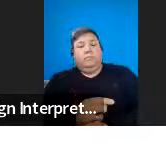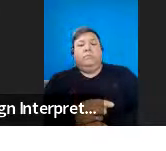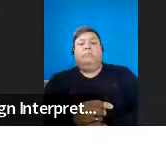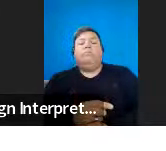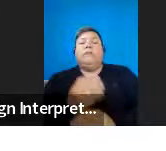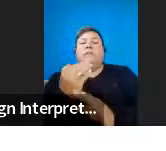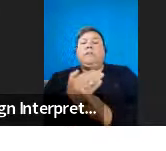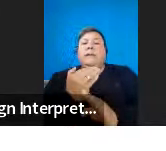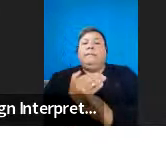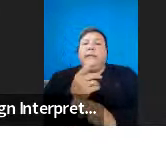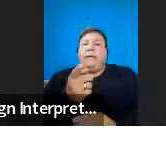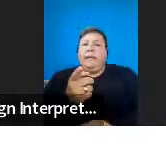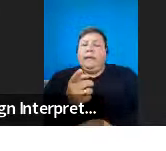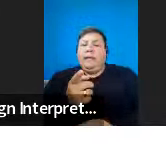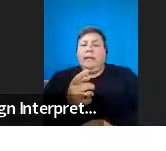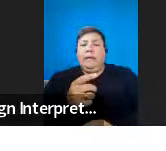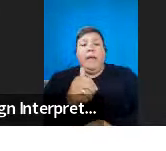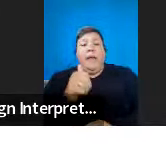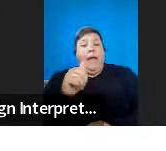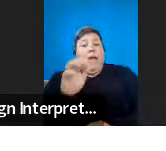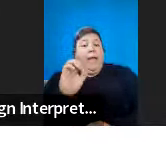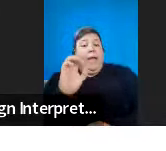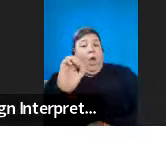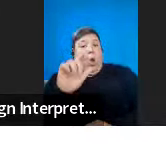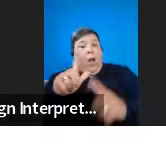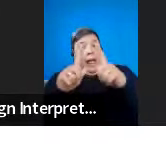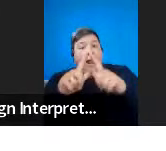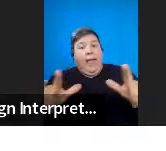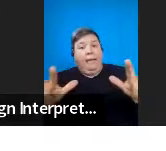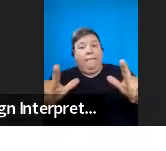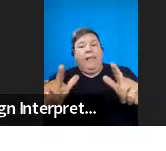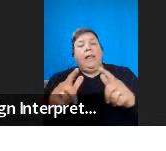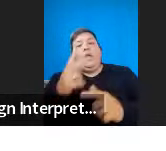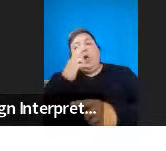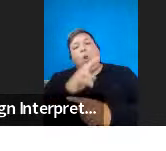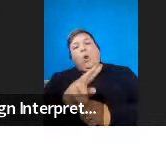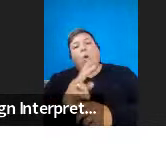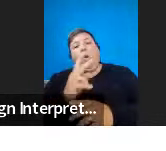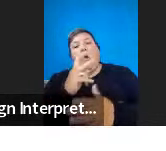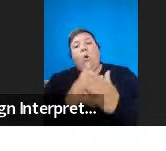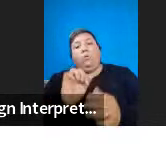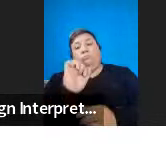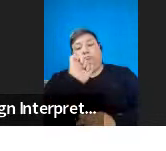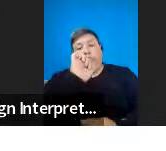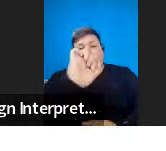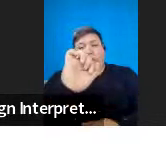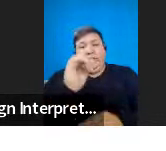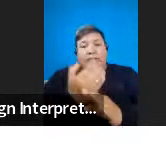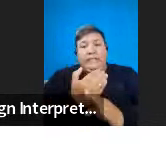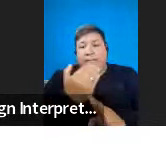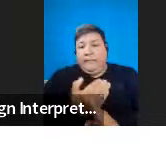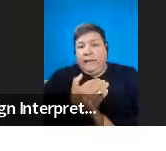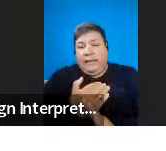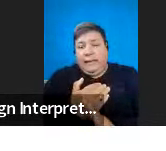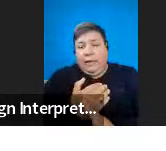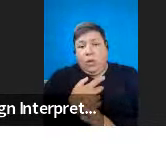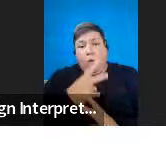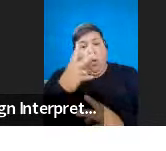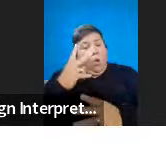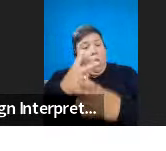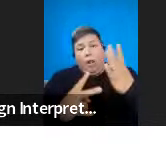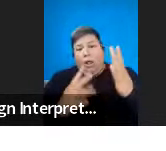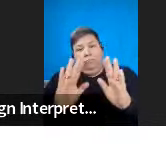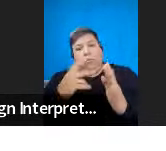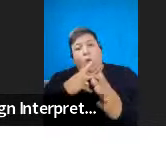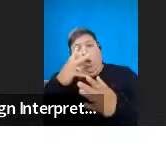security AEO level, we're not only looking at your compliance or your safety and security, we also do a test